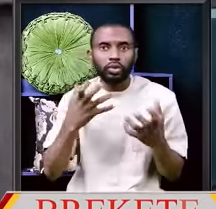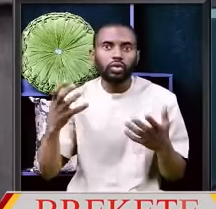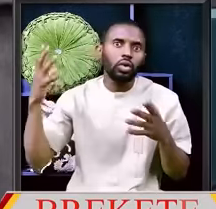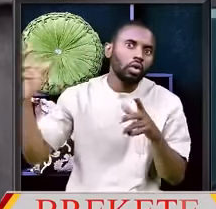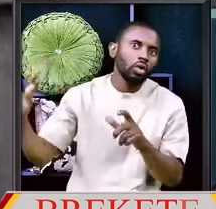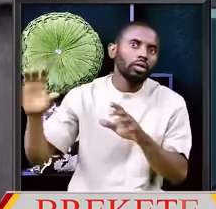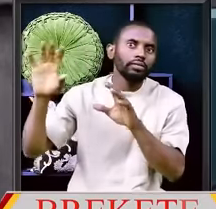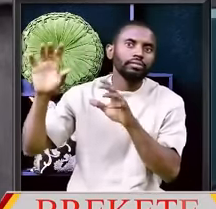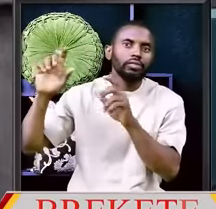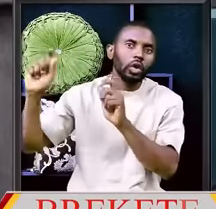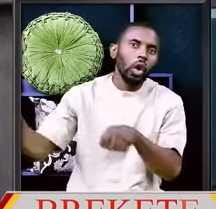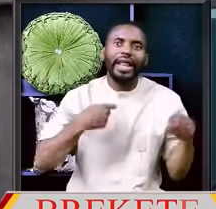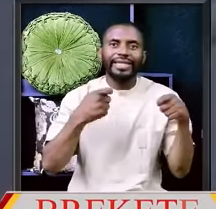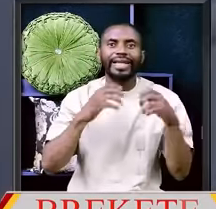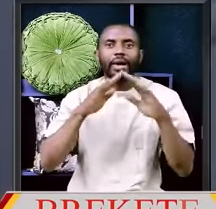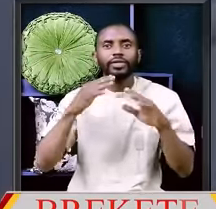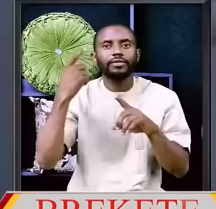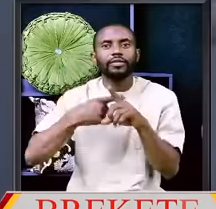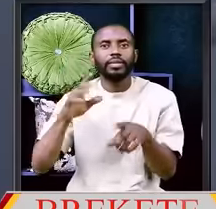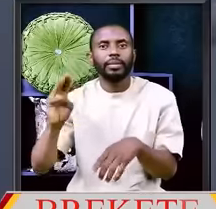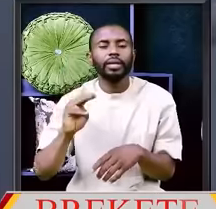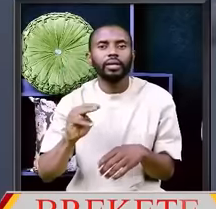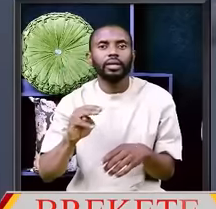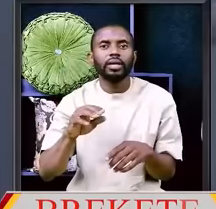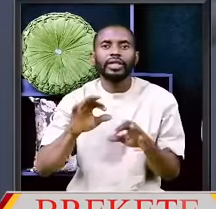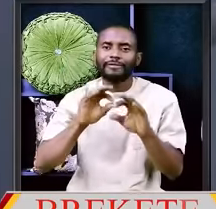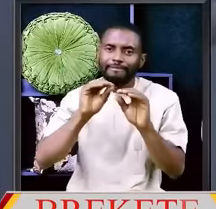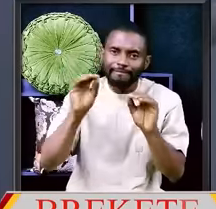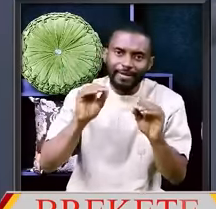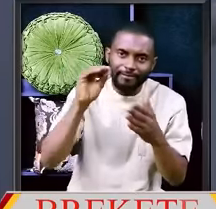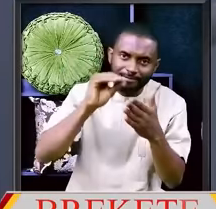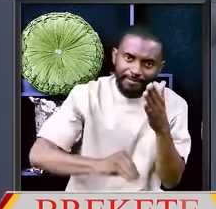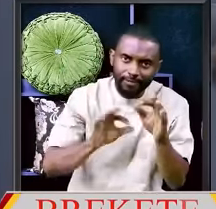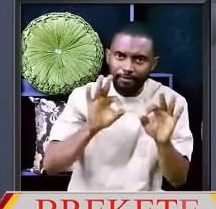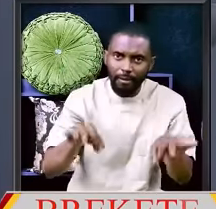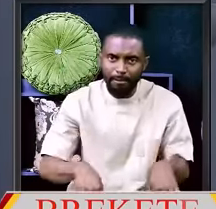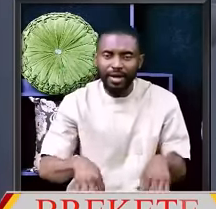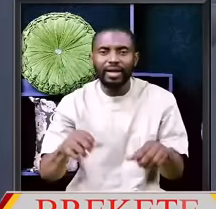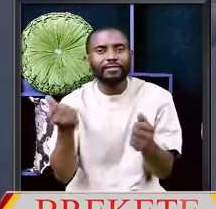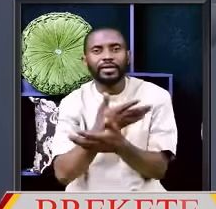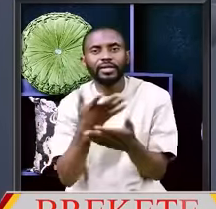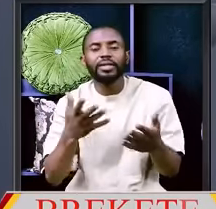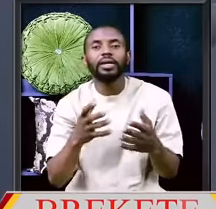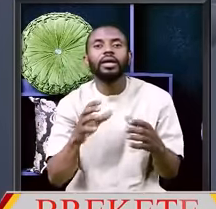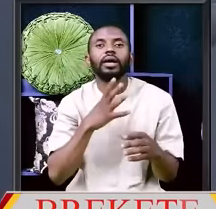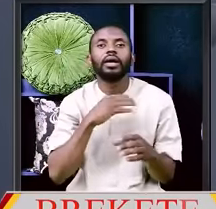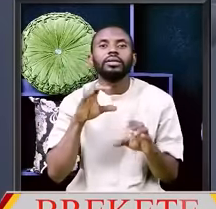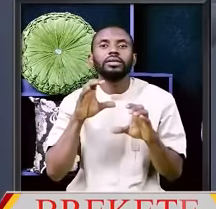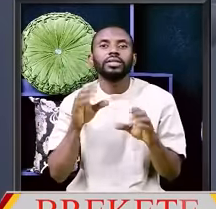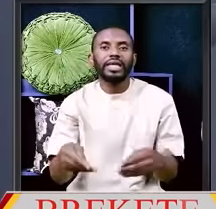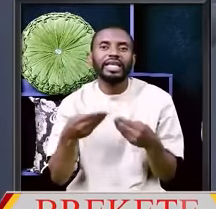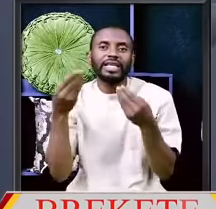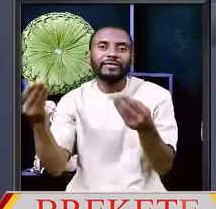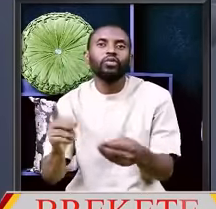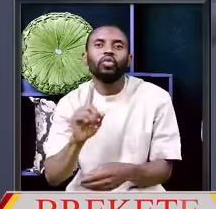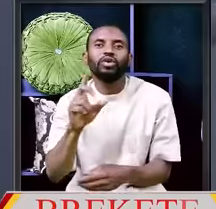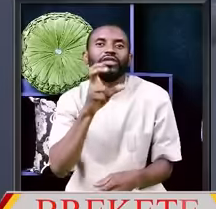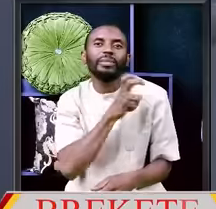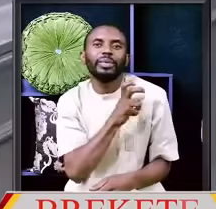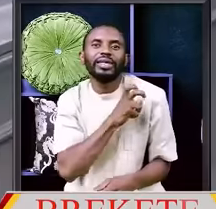their hand. Yes. They don't feel form. They don't do everything. They even give one of the policemen